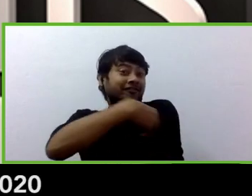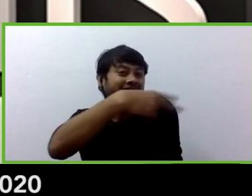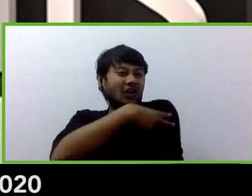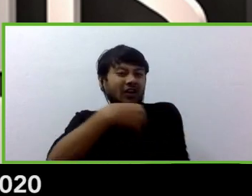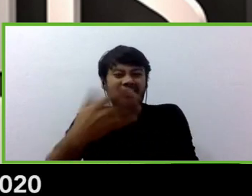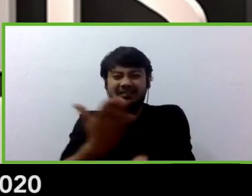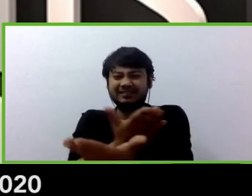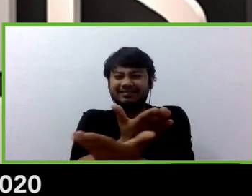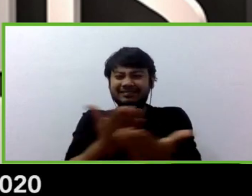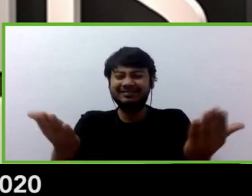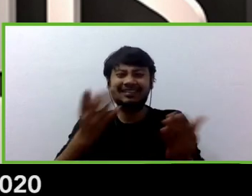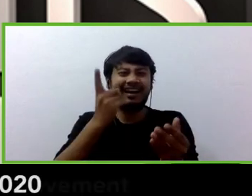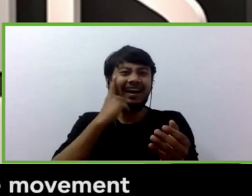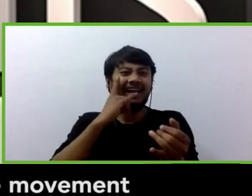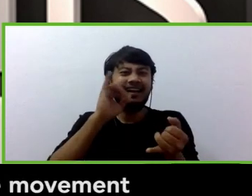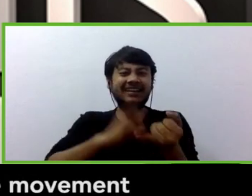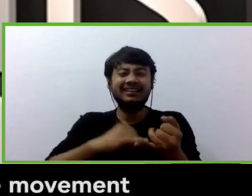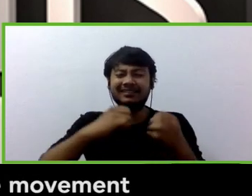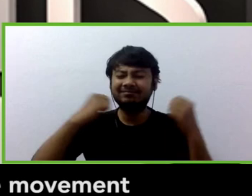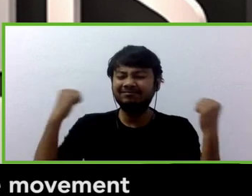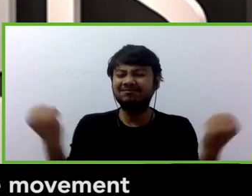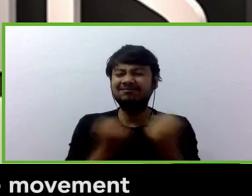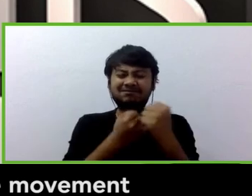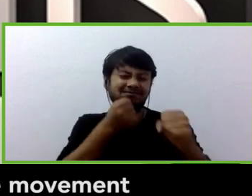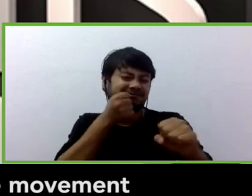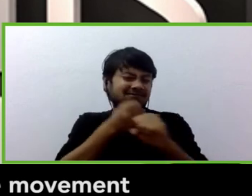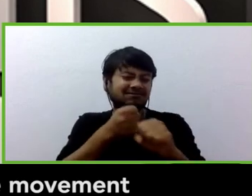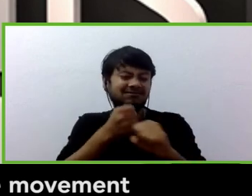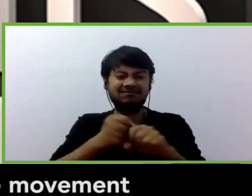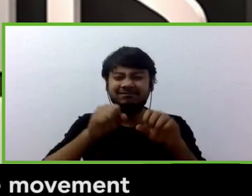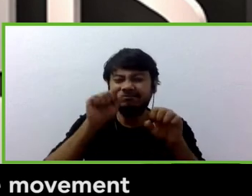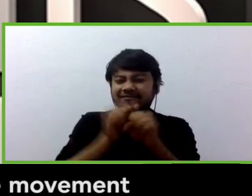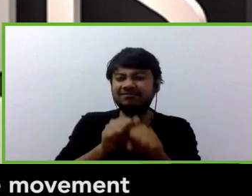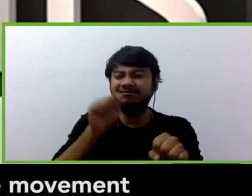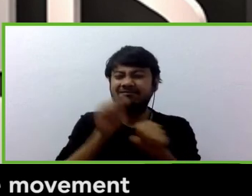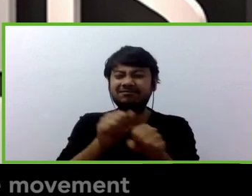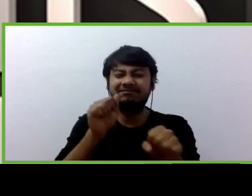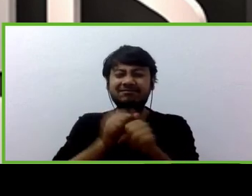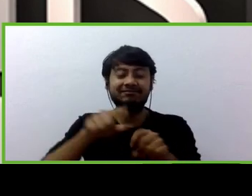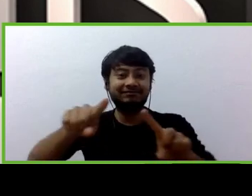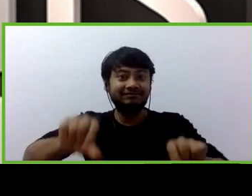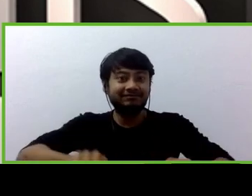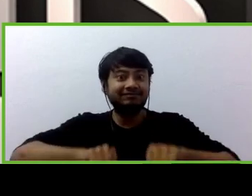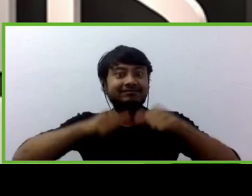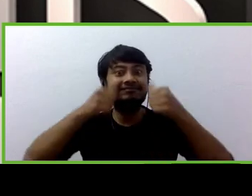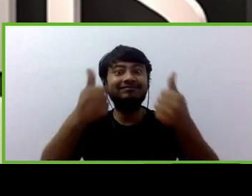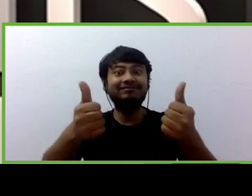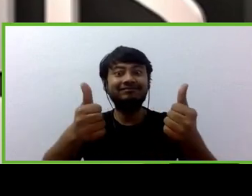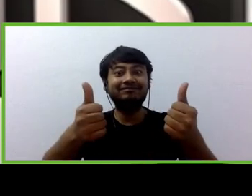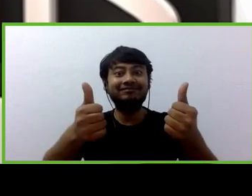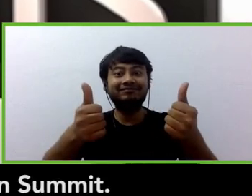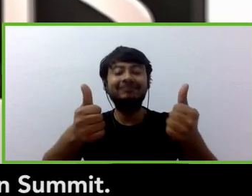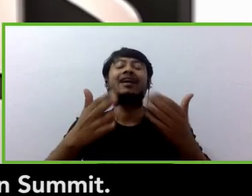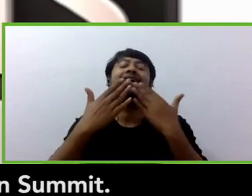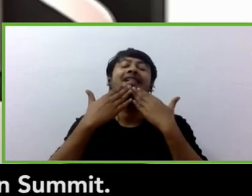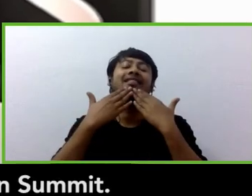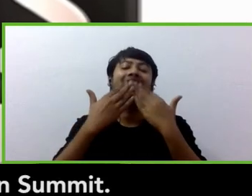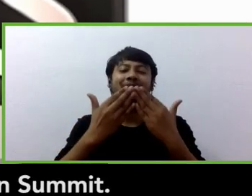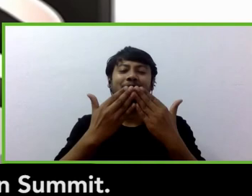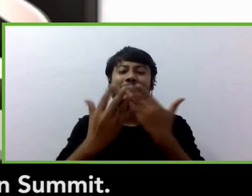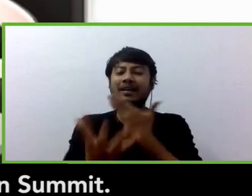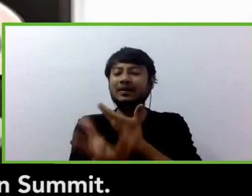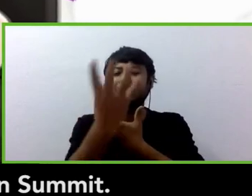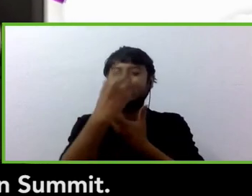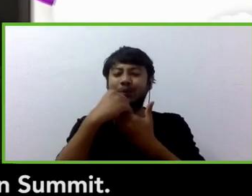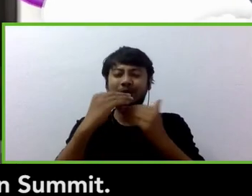Inclusion Summit 2020 possible in a challenging year to accelerate the movement towards inclusion.